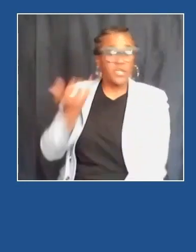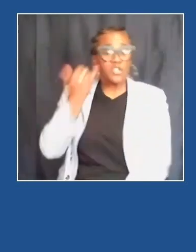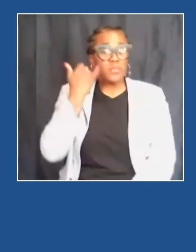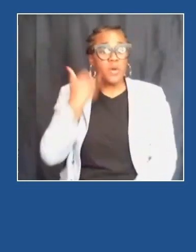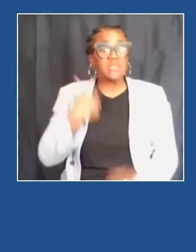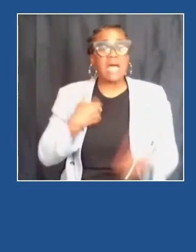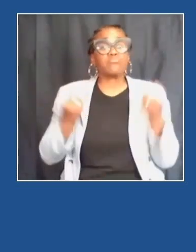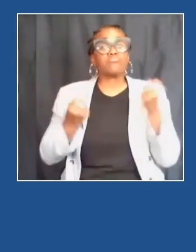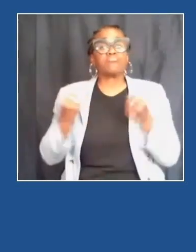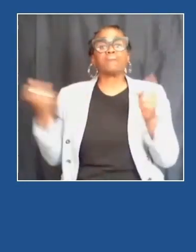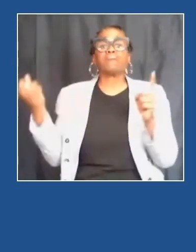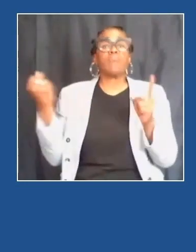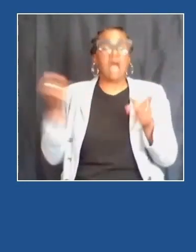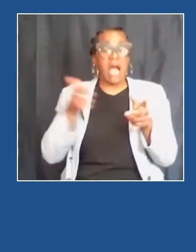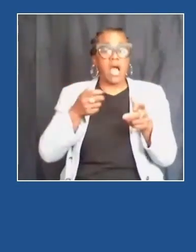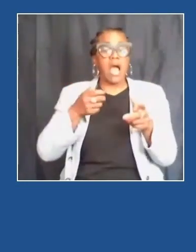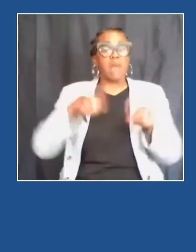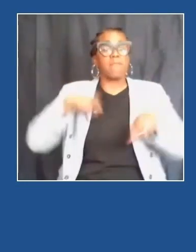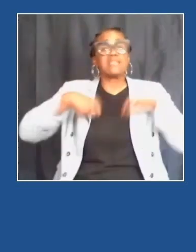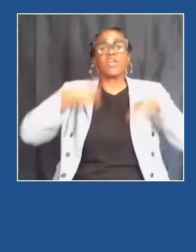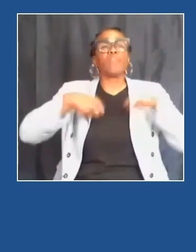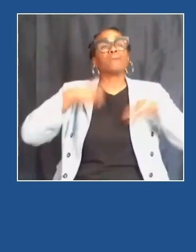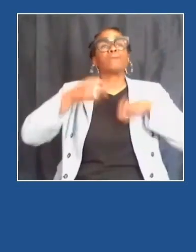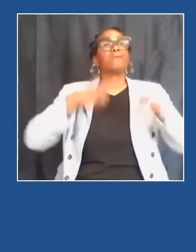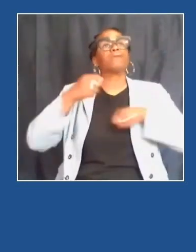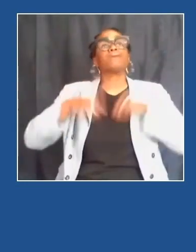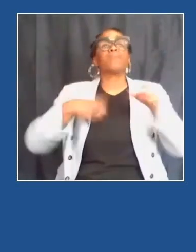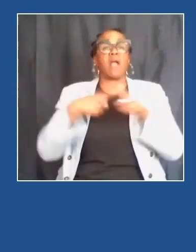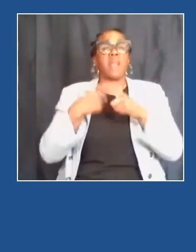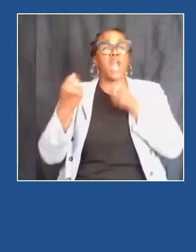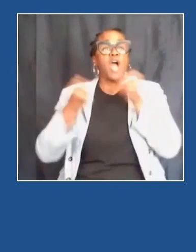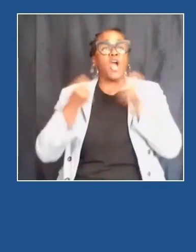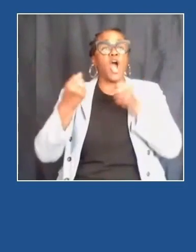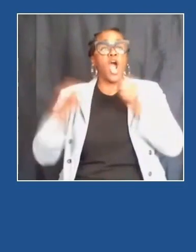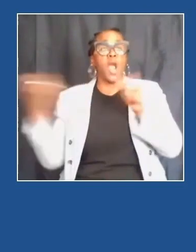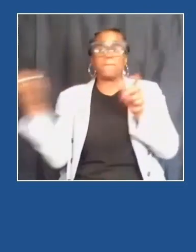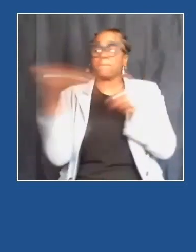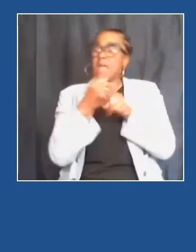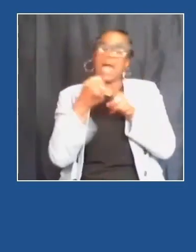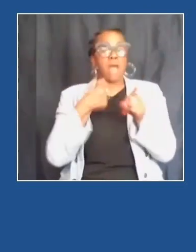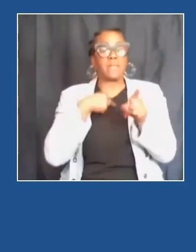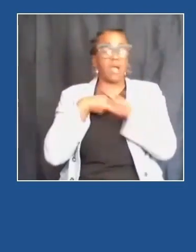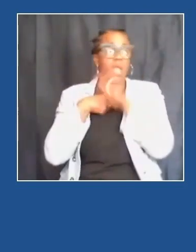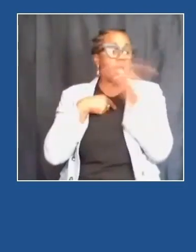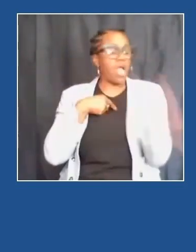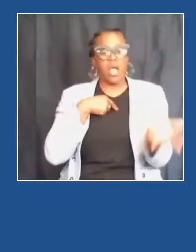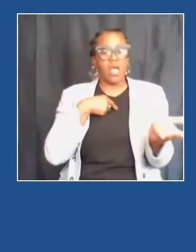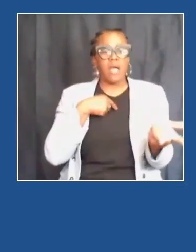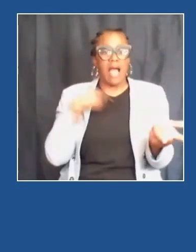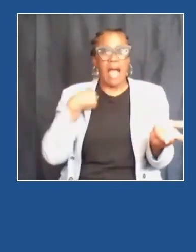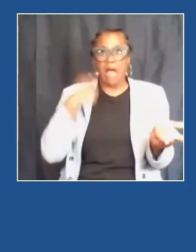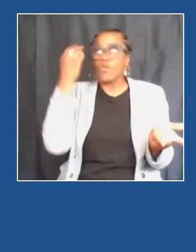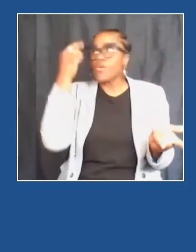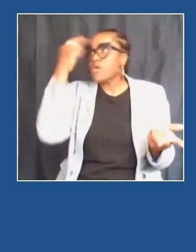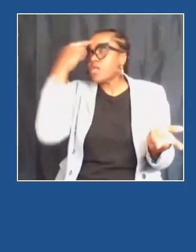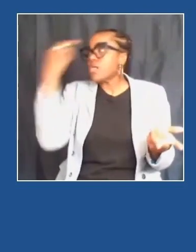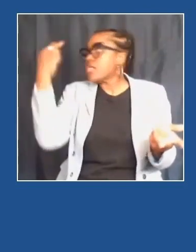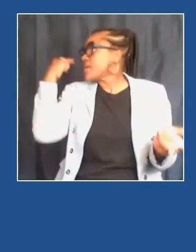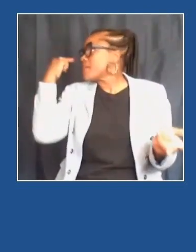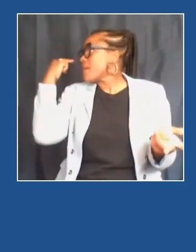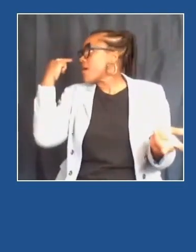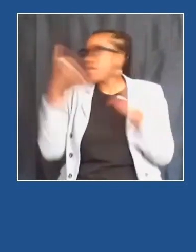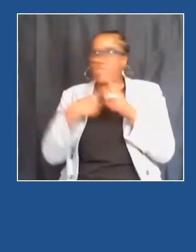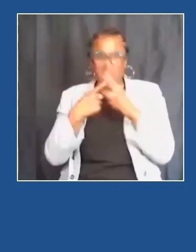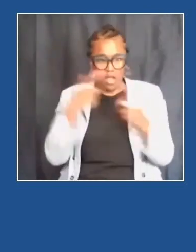car on my bicycle a few weeks ago, and I think about it, I could have a lot of fear. And that fear could